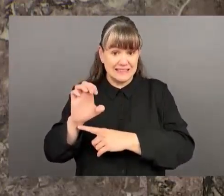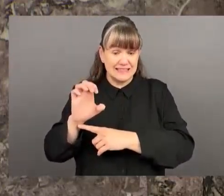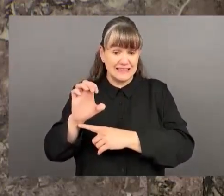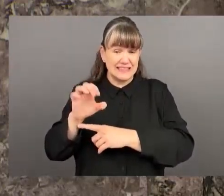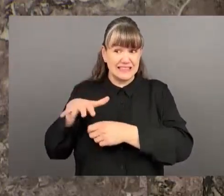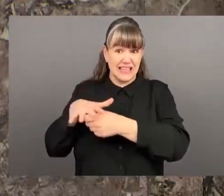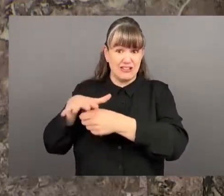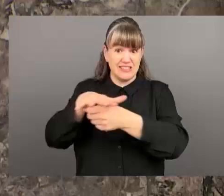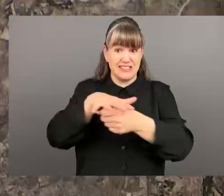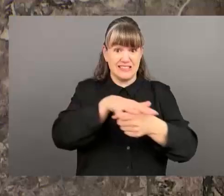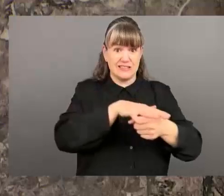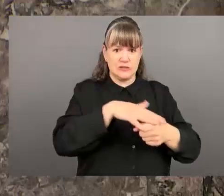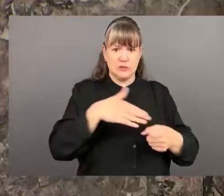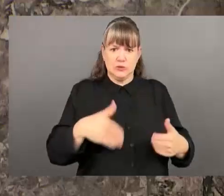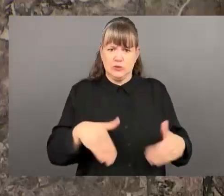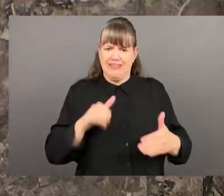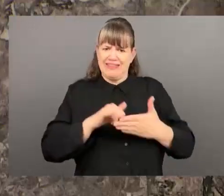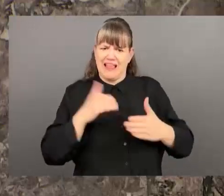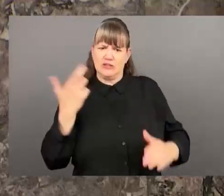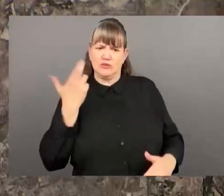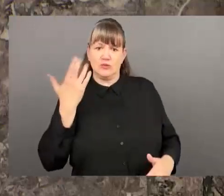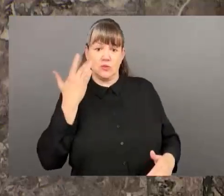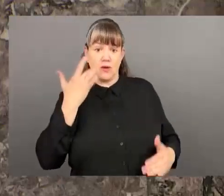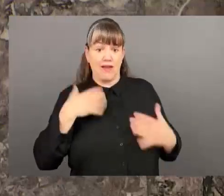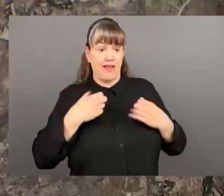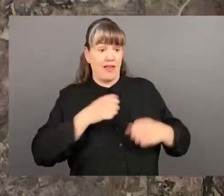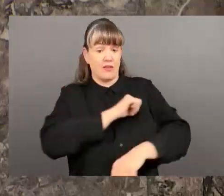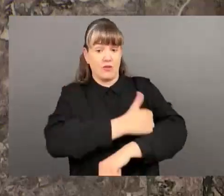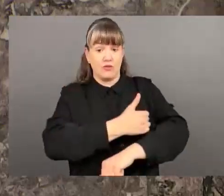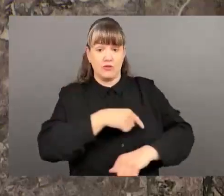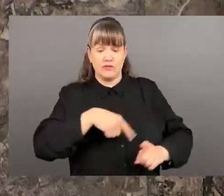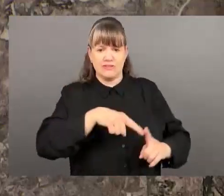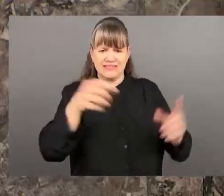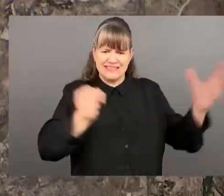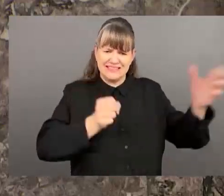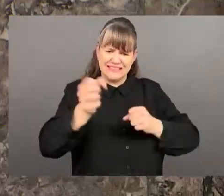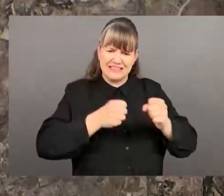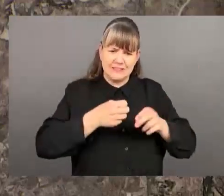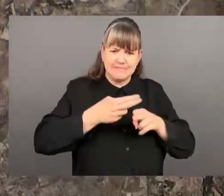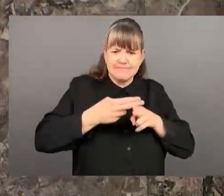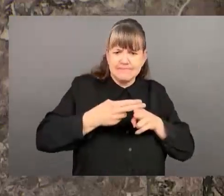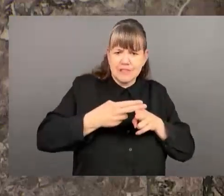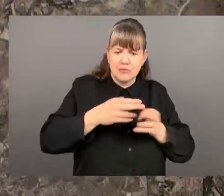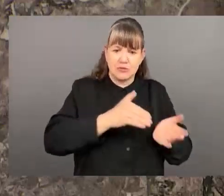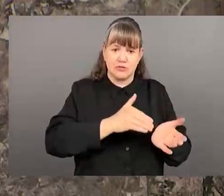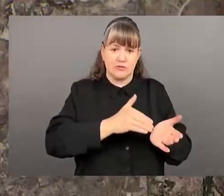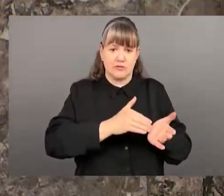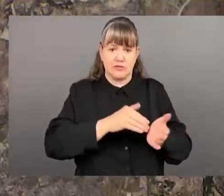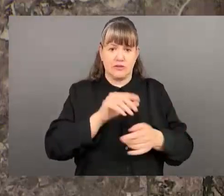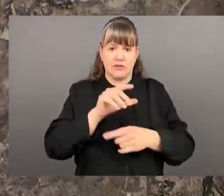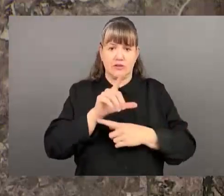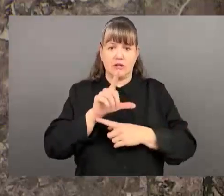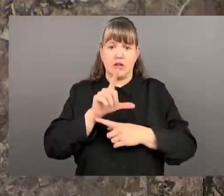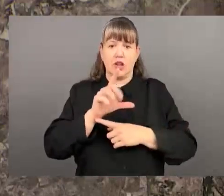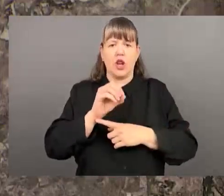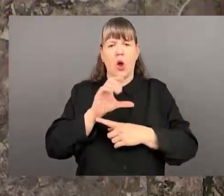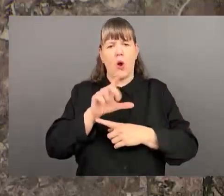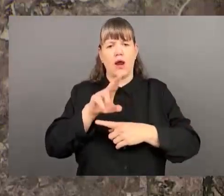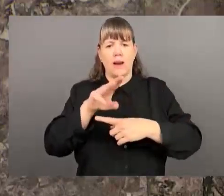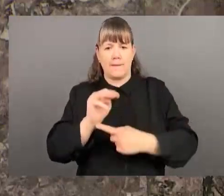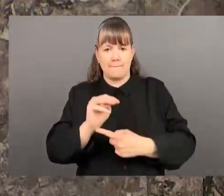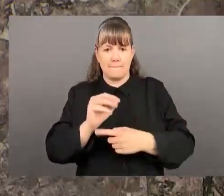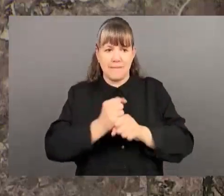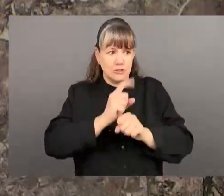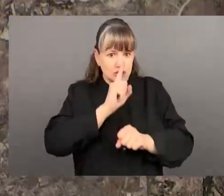steps that they need to attract physicians into these communities, to make sure that the number of doctors is there to keep these emergency rooms, these vital